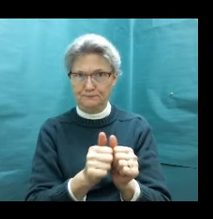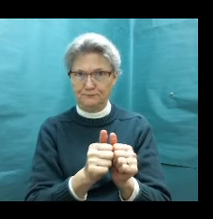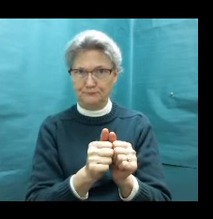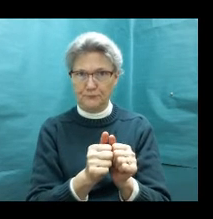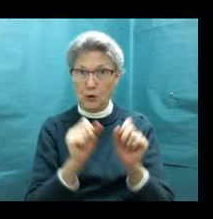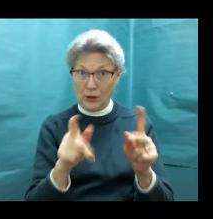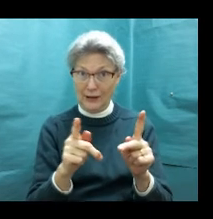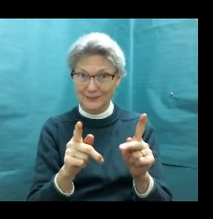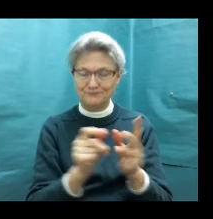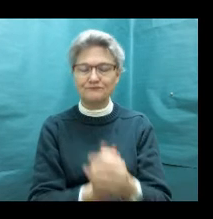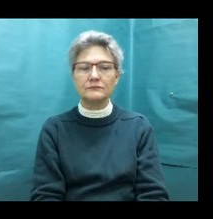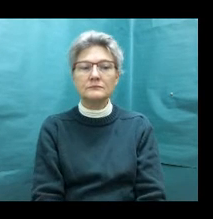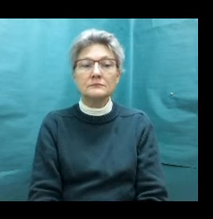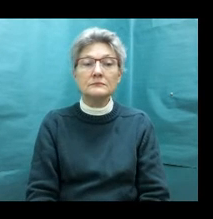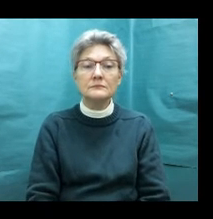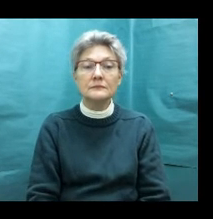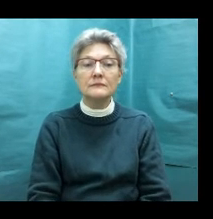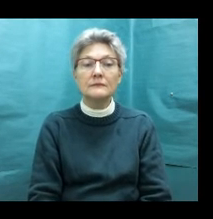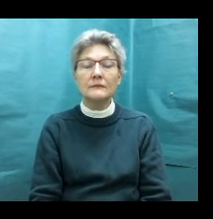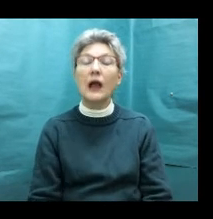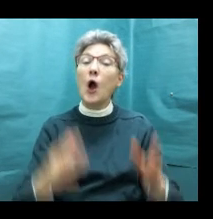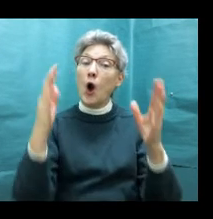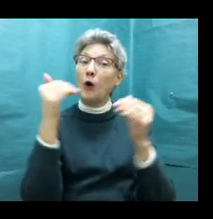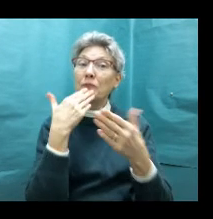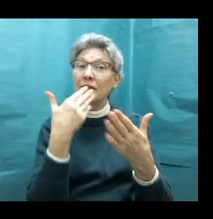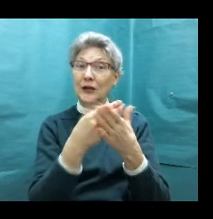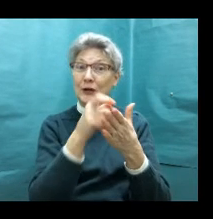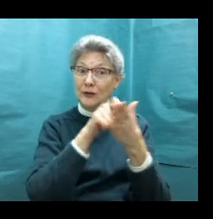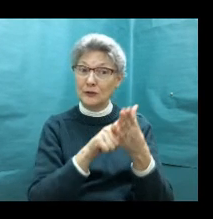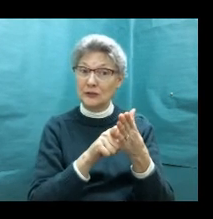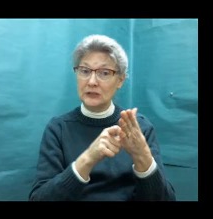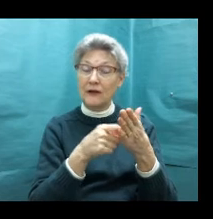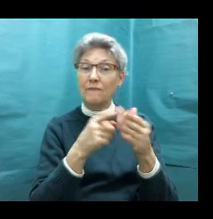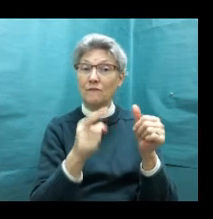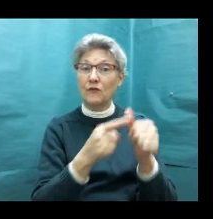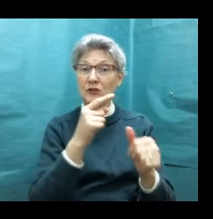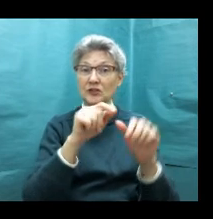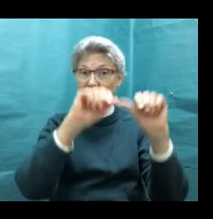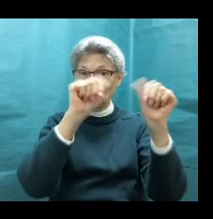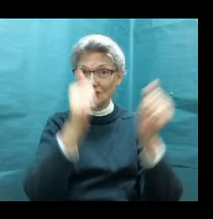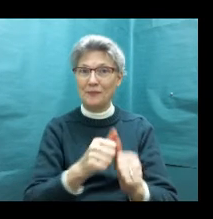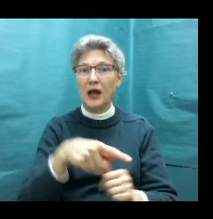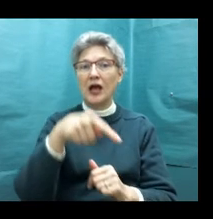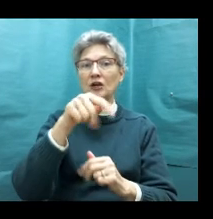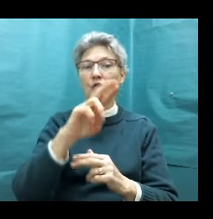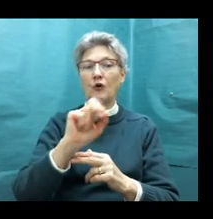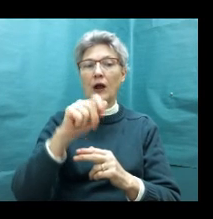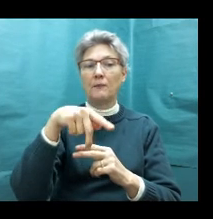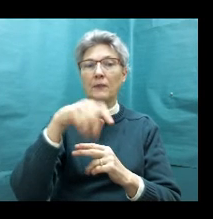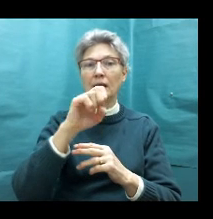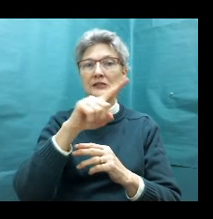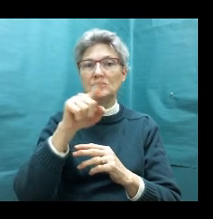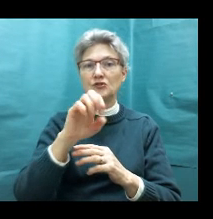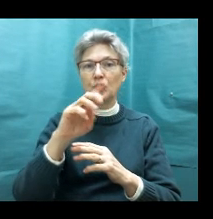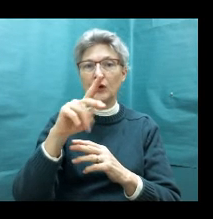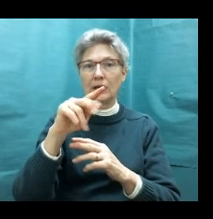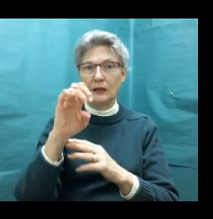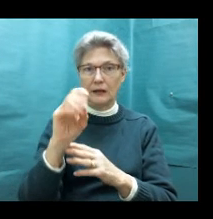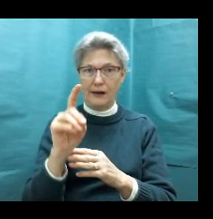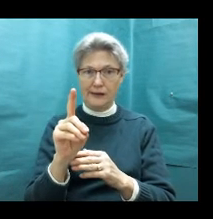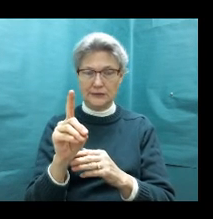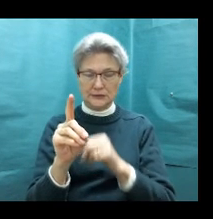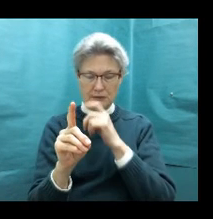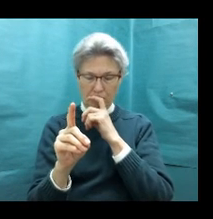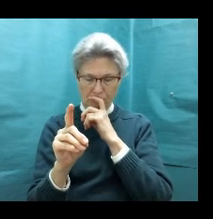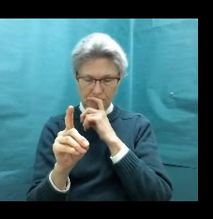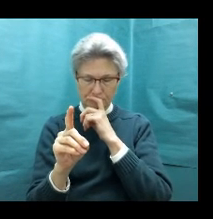Okay, hopefully you got some good notes. Let's take a look at our first shape. It's a trapezoid. You may have guessed that.